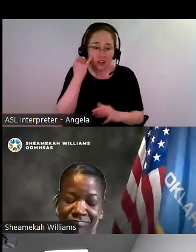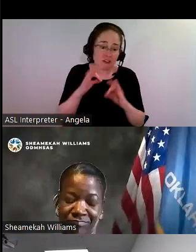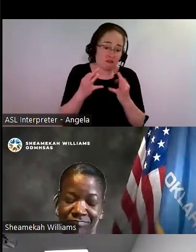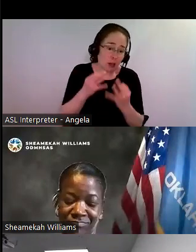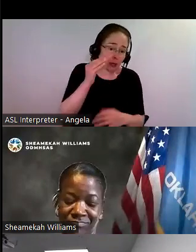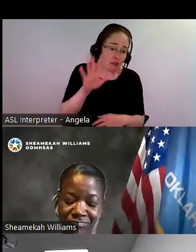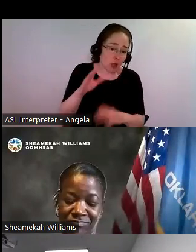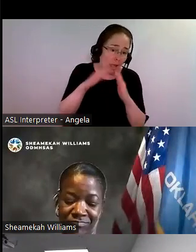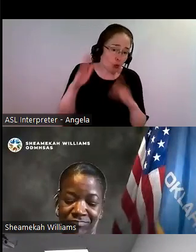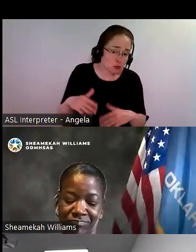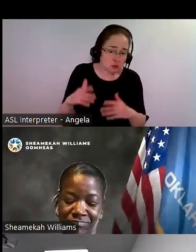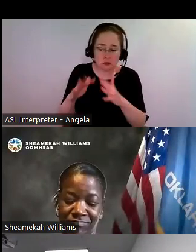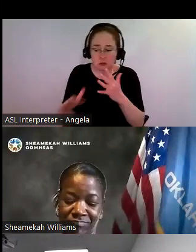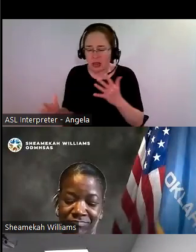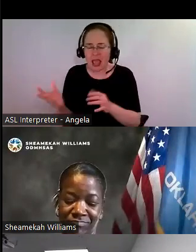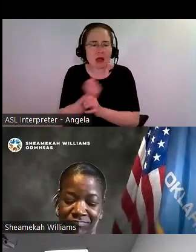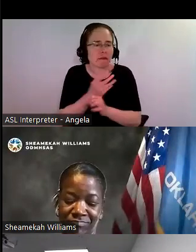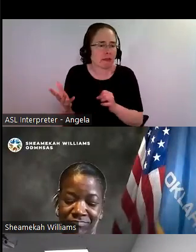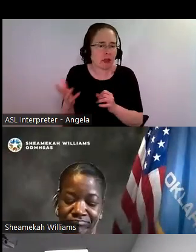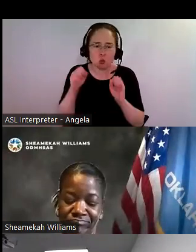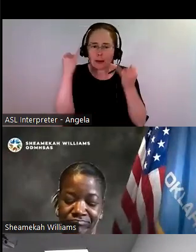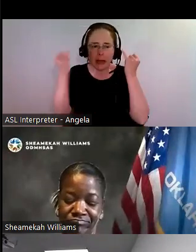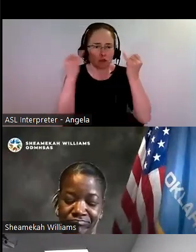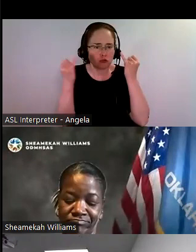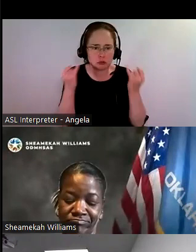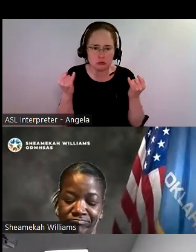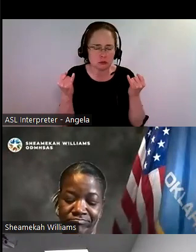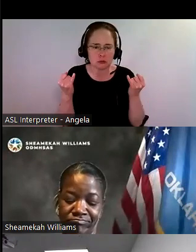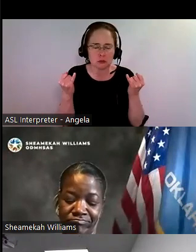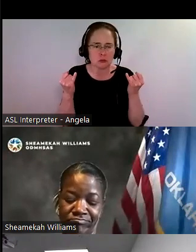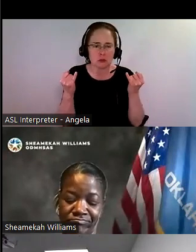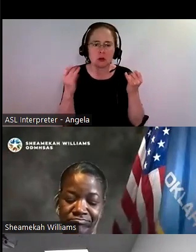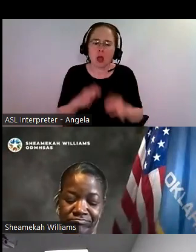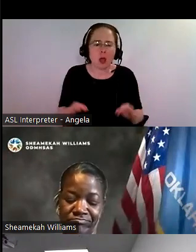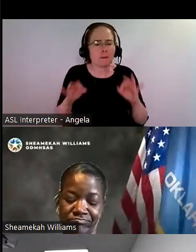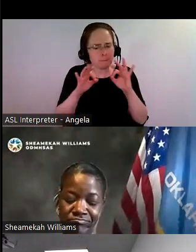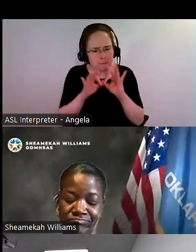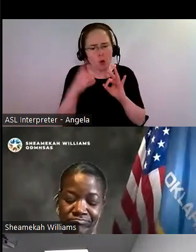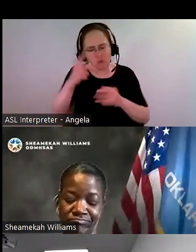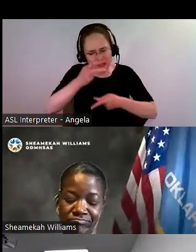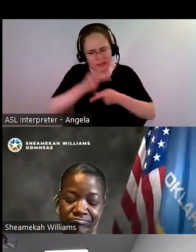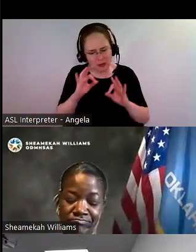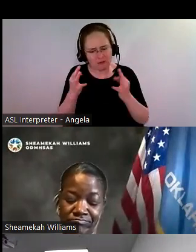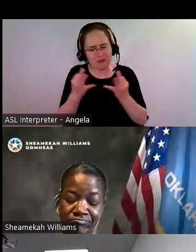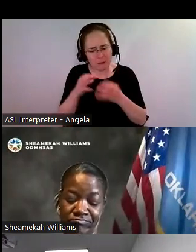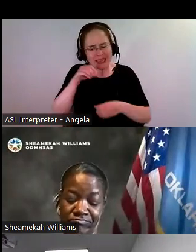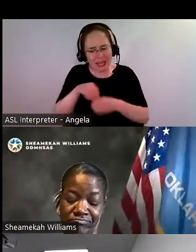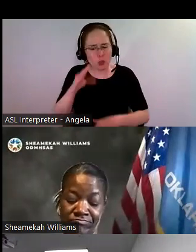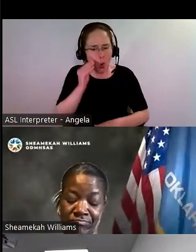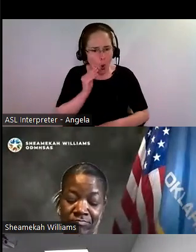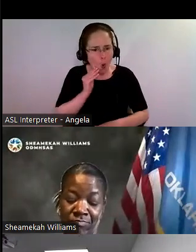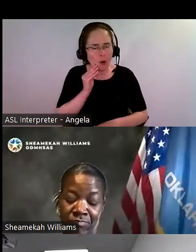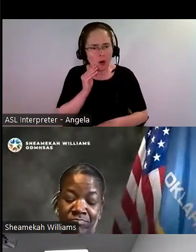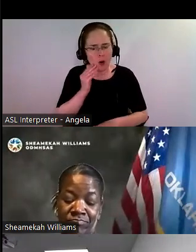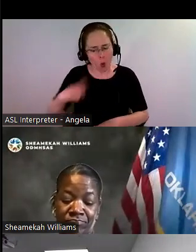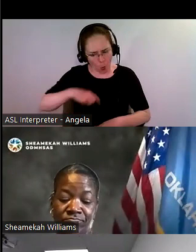at the housing, everything that you can imagine that is important to keep a family in their own home. We're looking